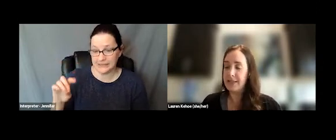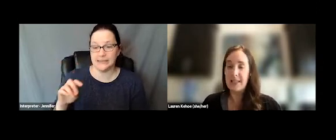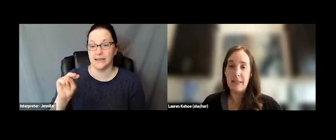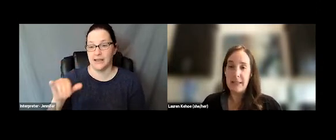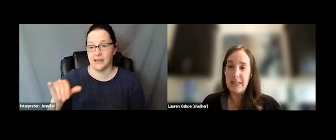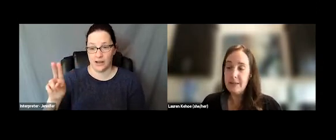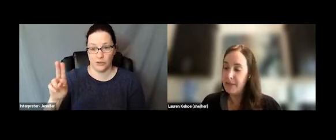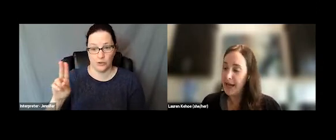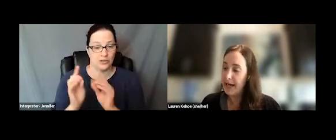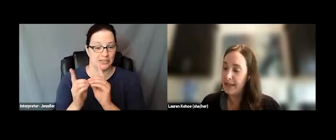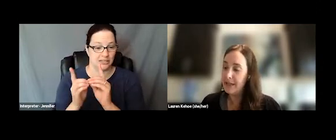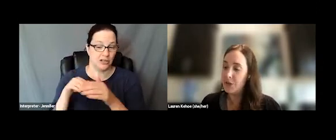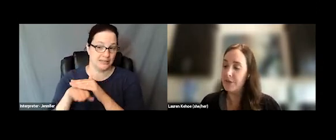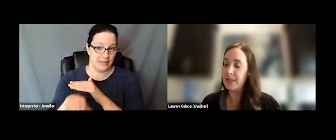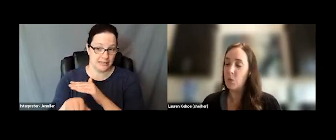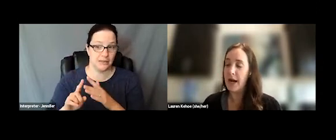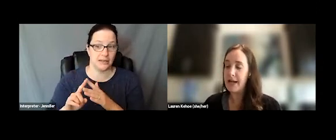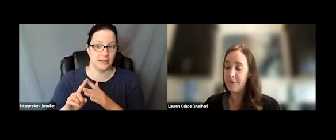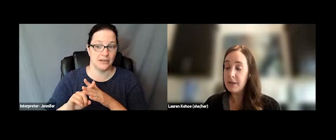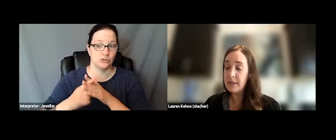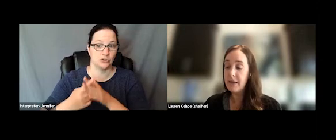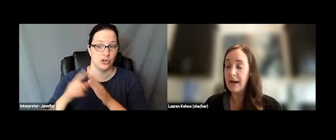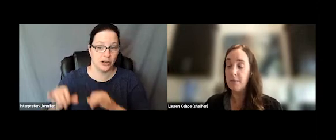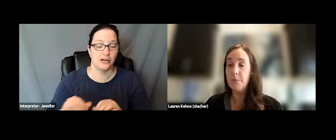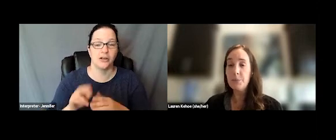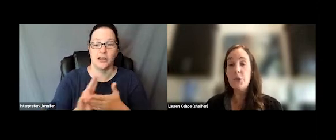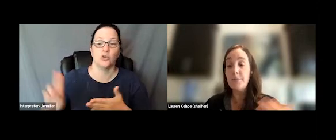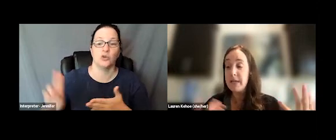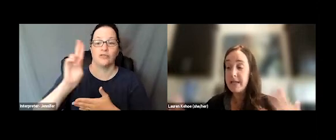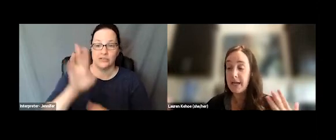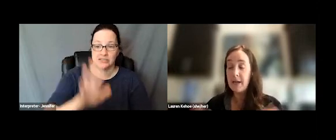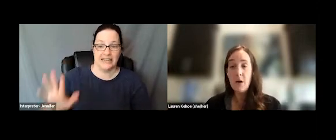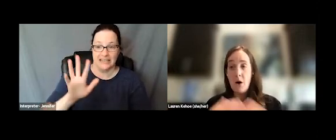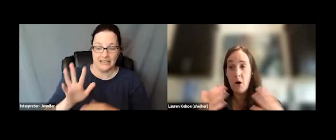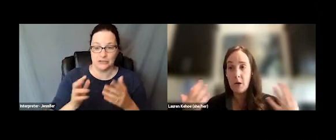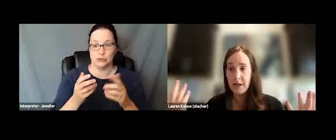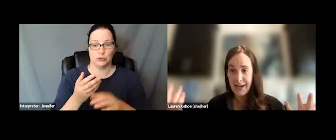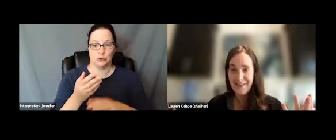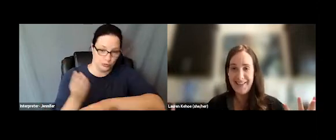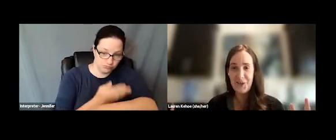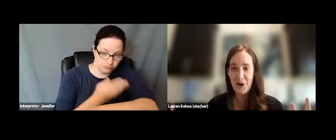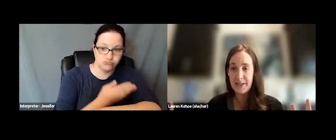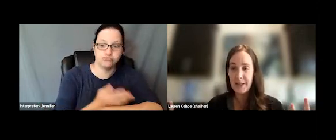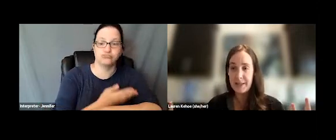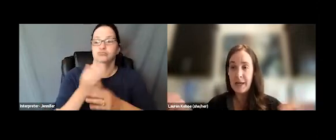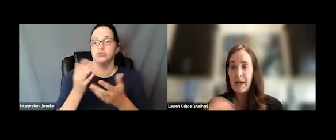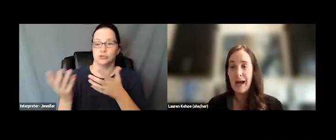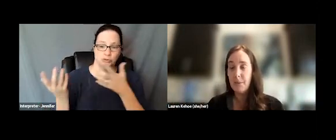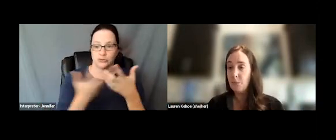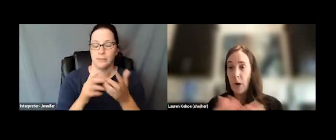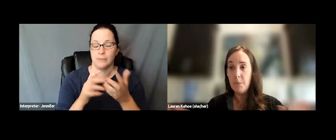Digital Accessibility began a university-wide effort to remediate all content across